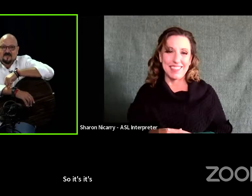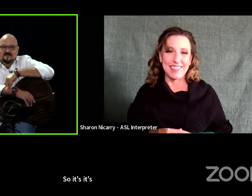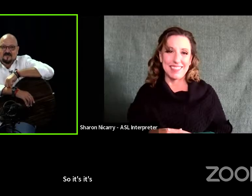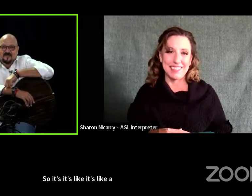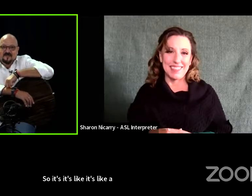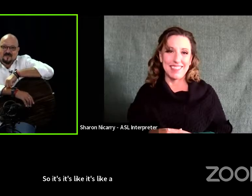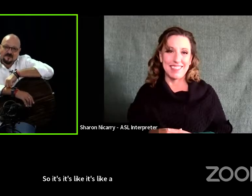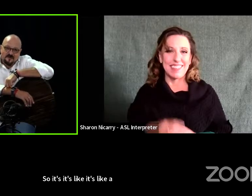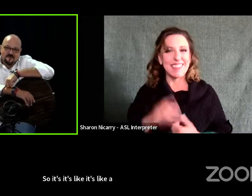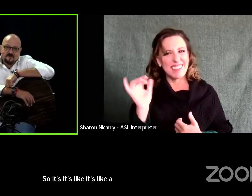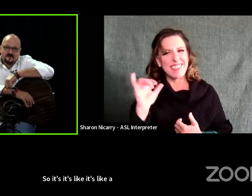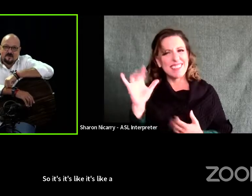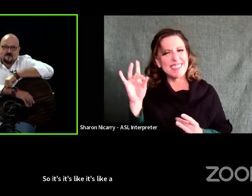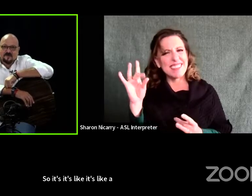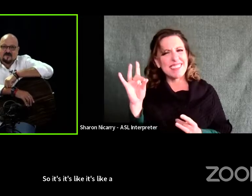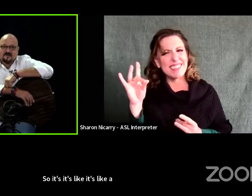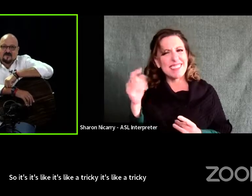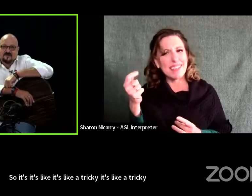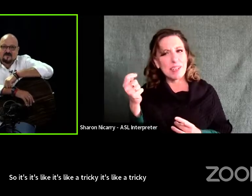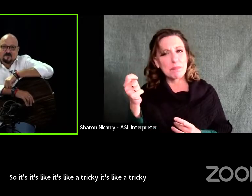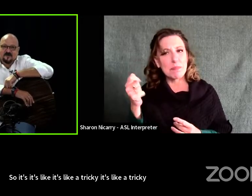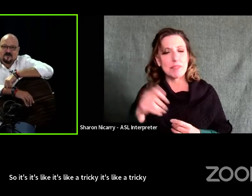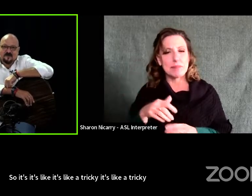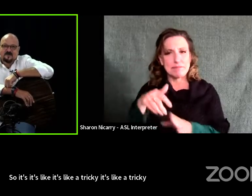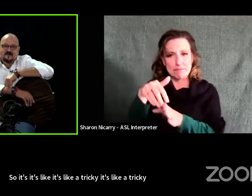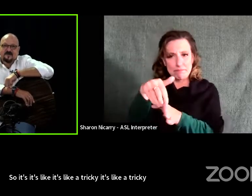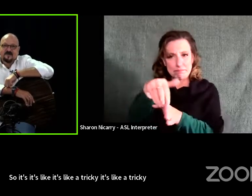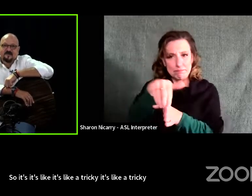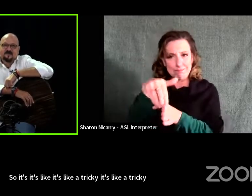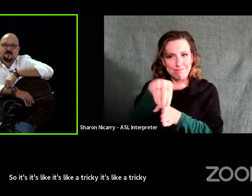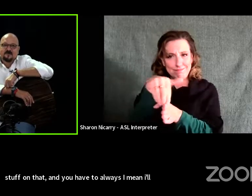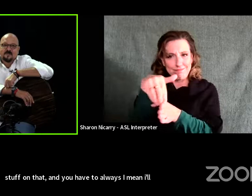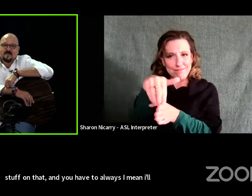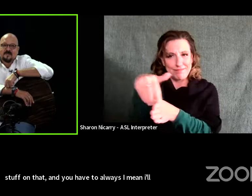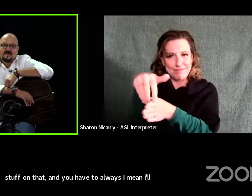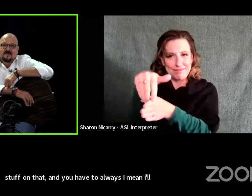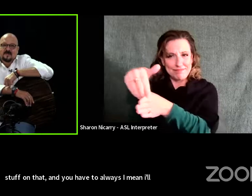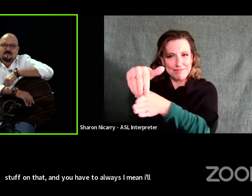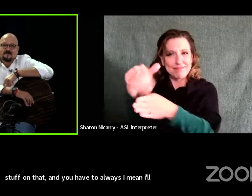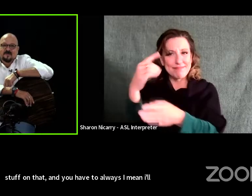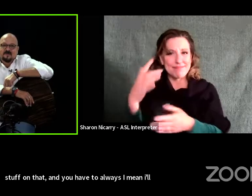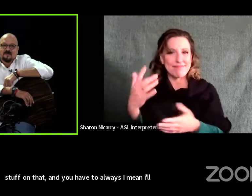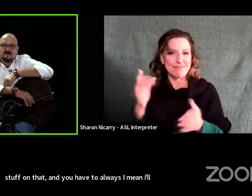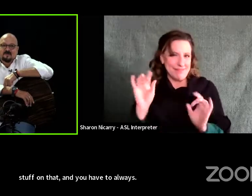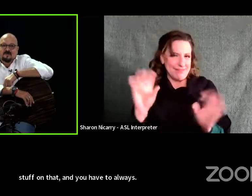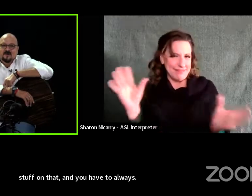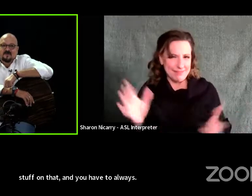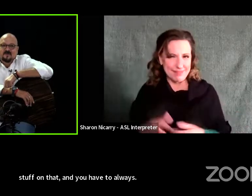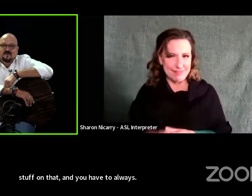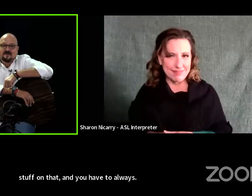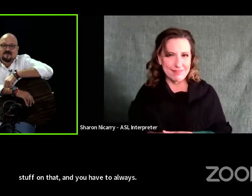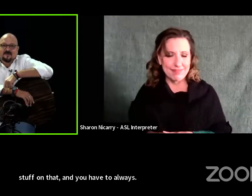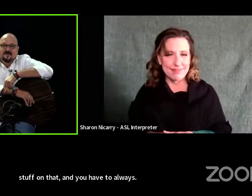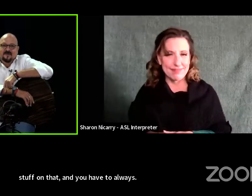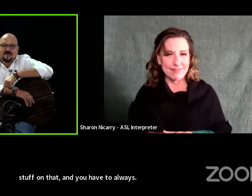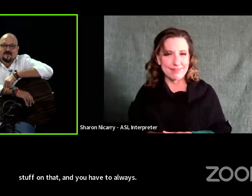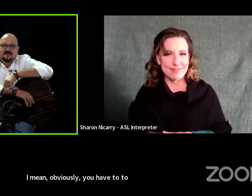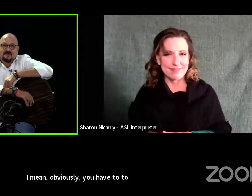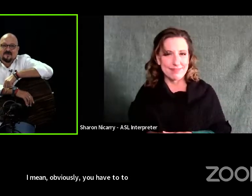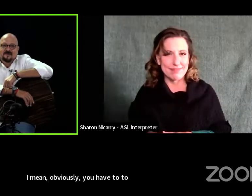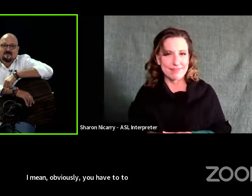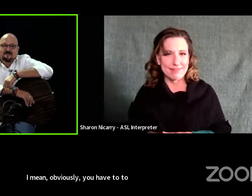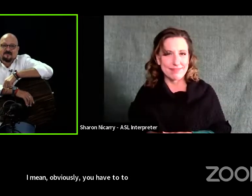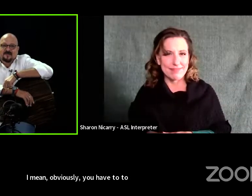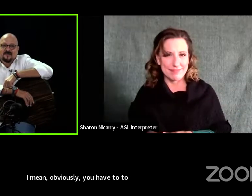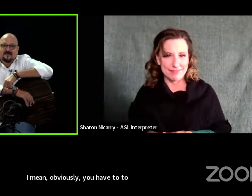it's like a tricky stuff on that. And you have to always, I mean, obviously you have to have a lot